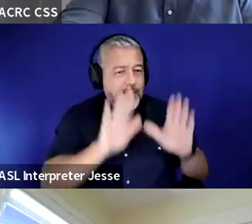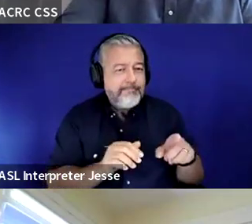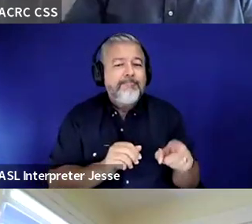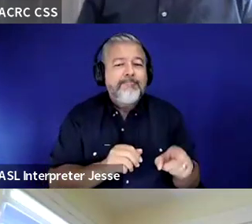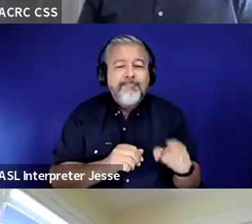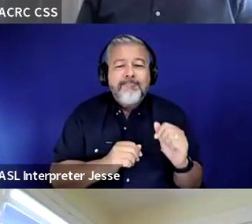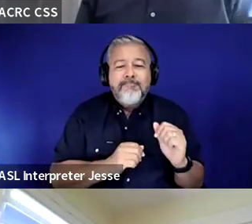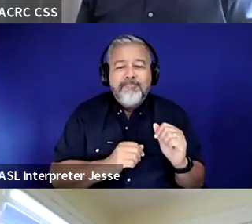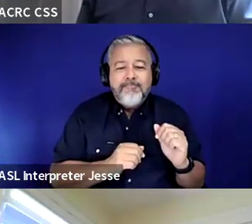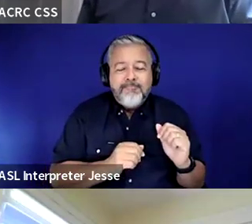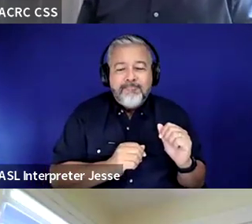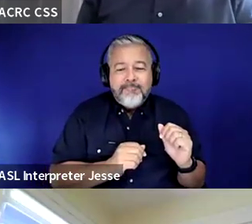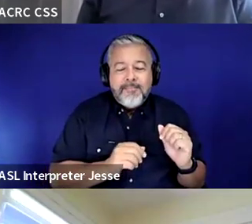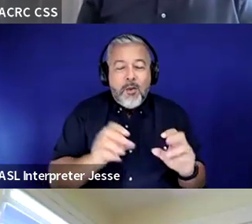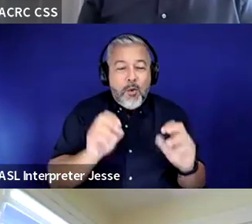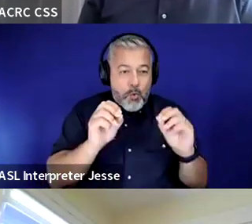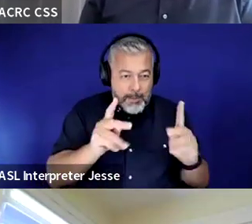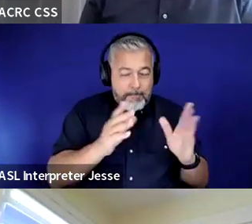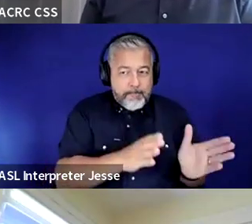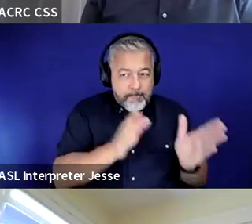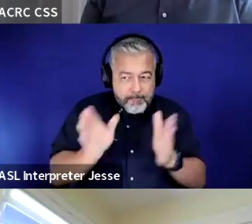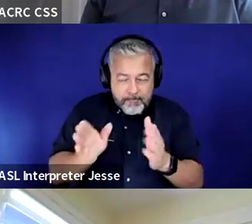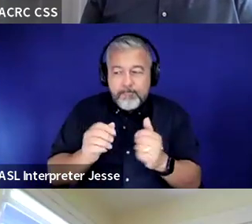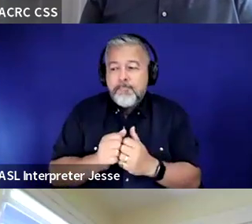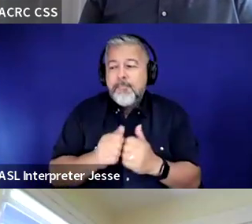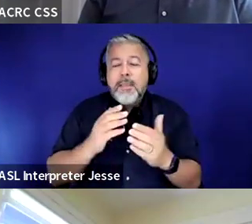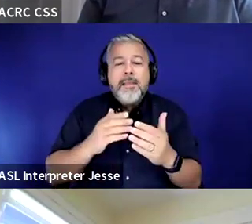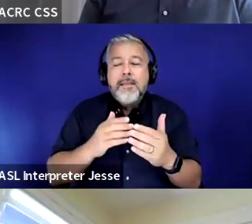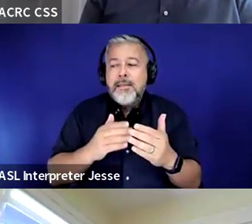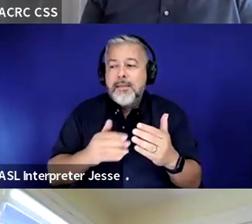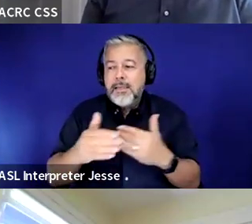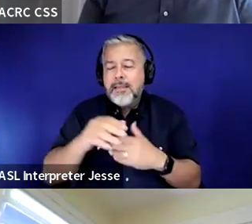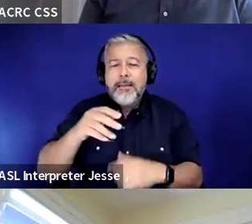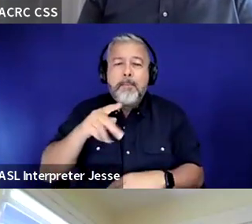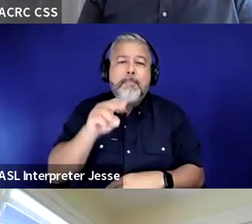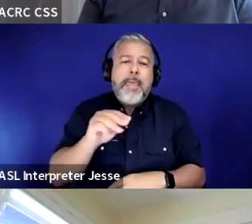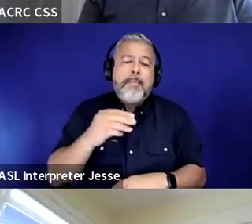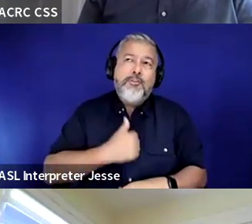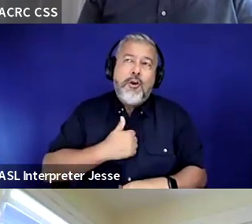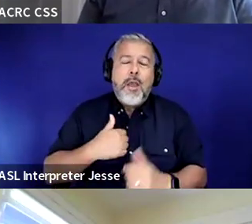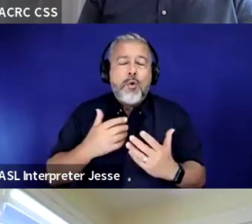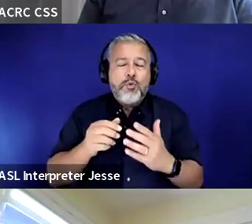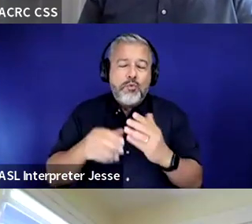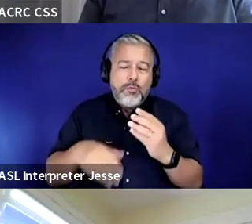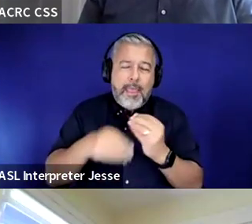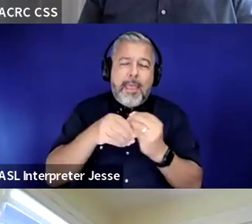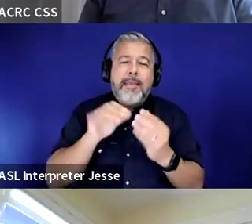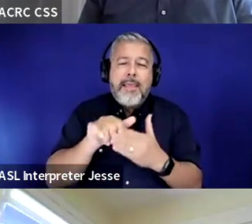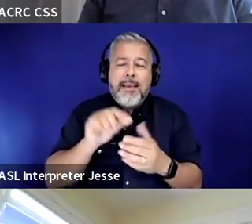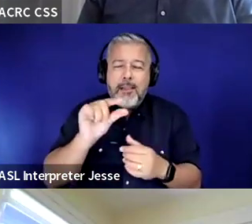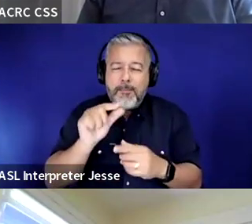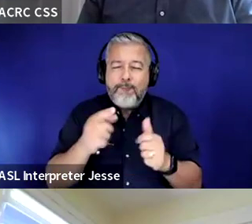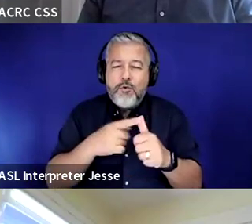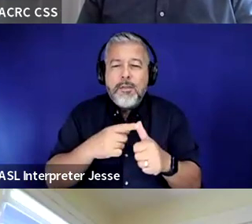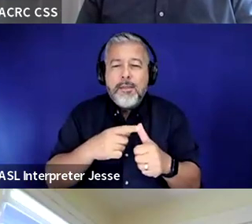was. Okay. So next, sorry, Pam, I wanted to stick that in there a little bit first because it